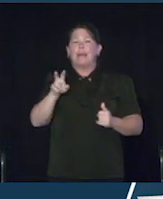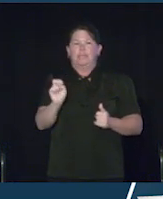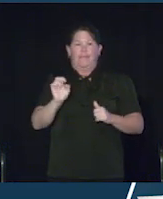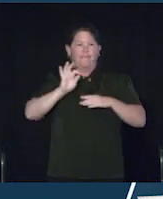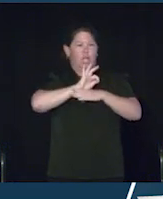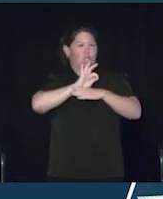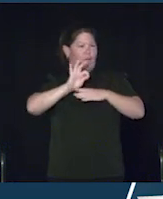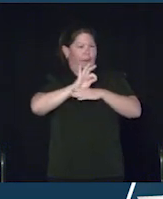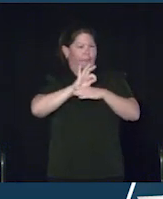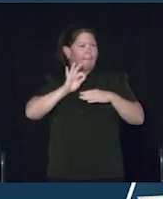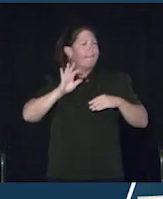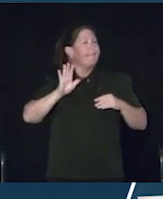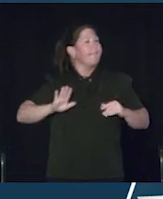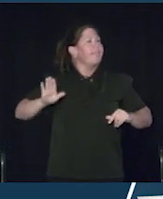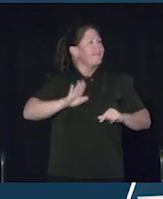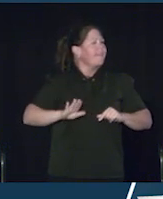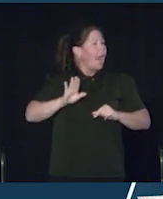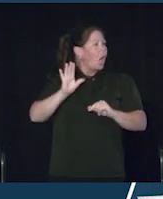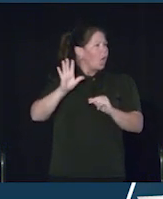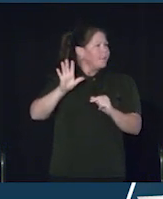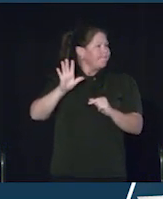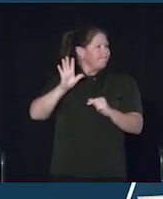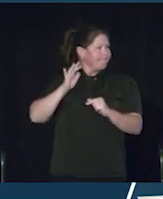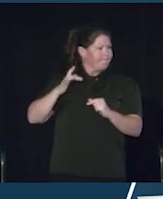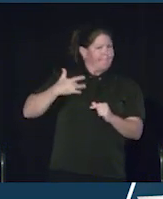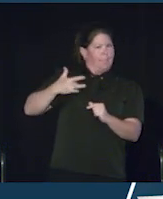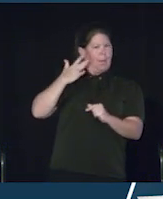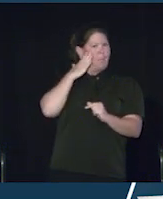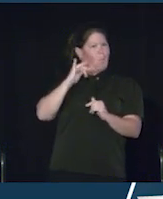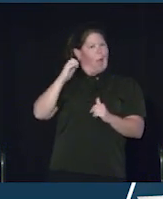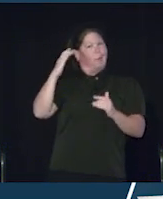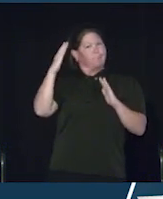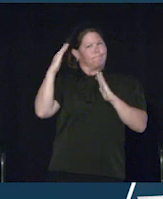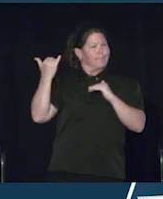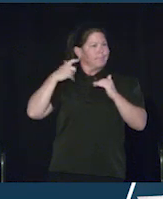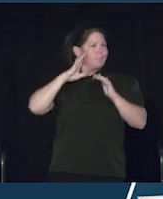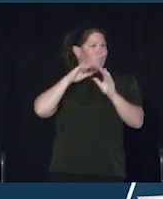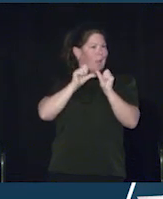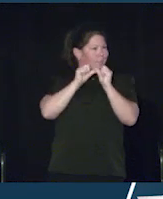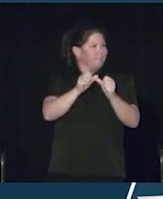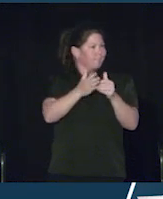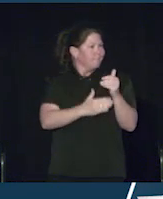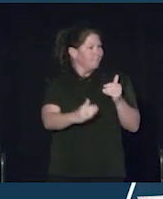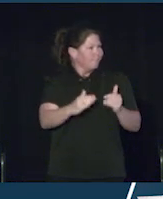is reasonably expected to continue indefinitely through their entire life.